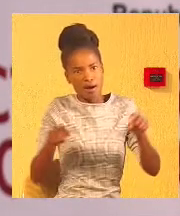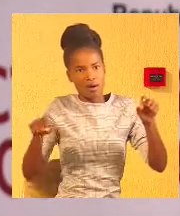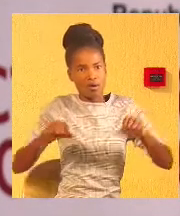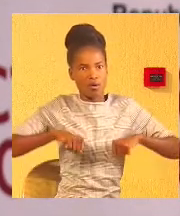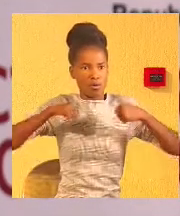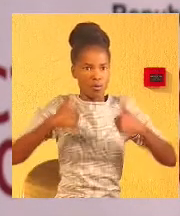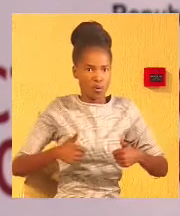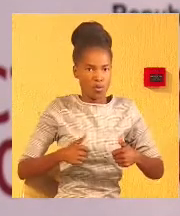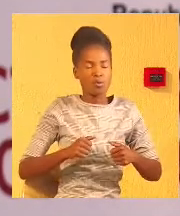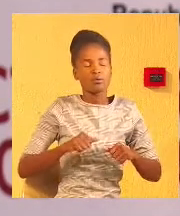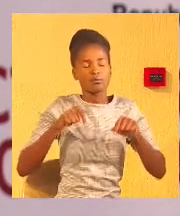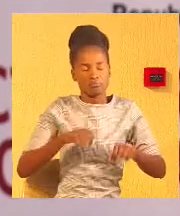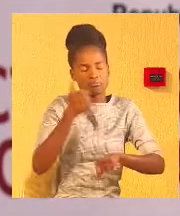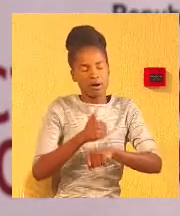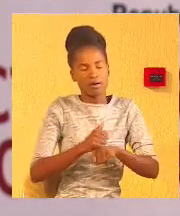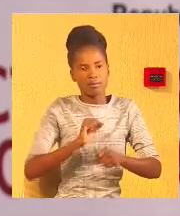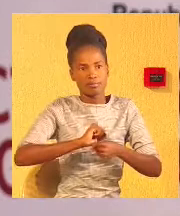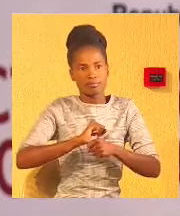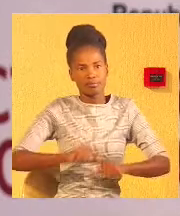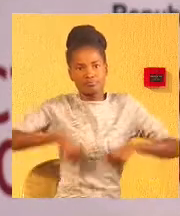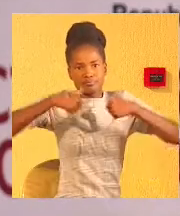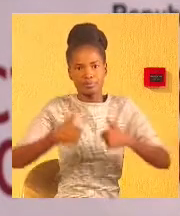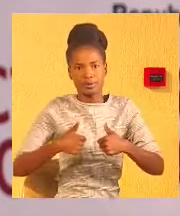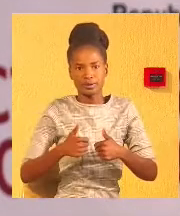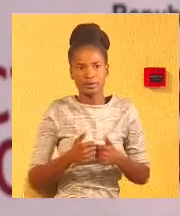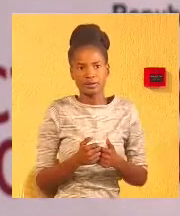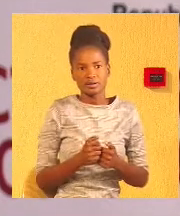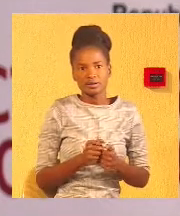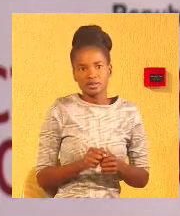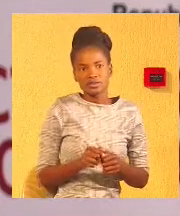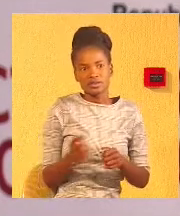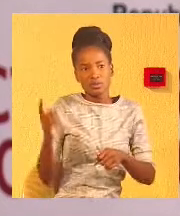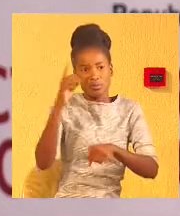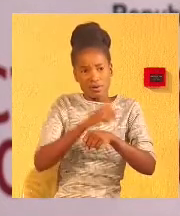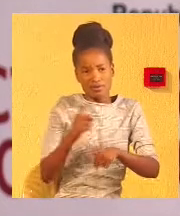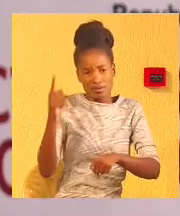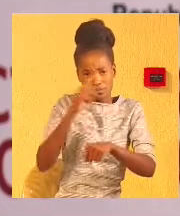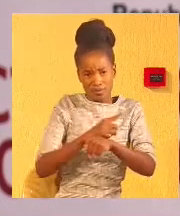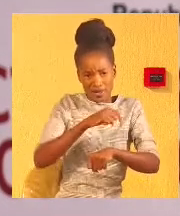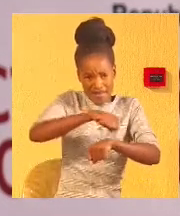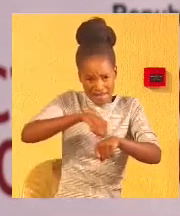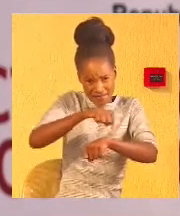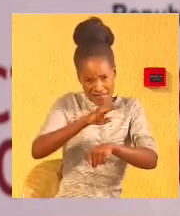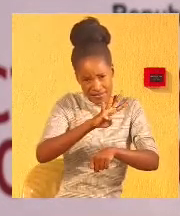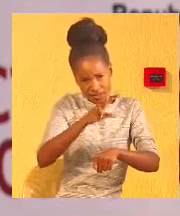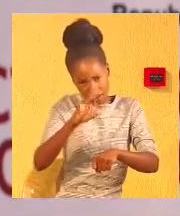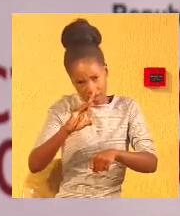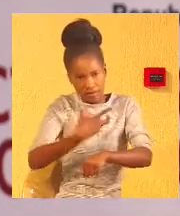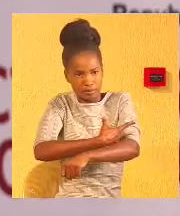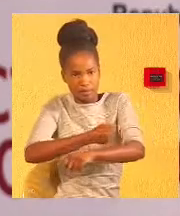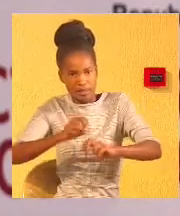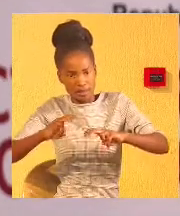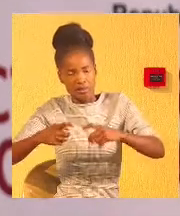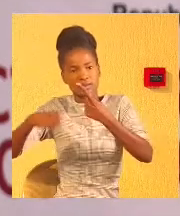negative. So that was done at an interval of 48 hours. So which means that, as